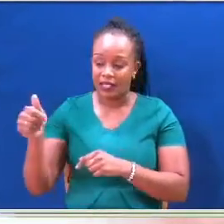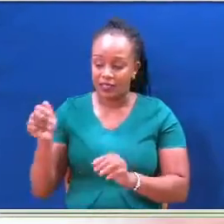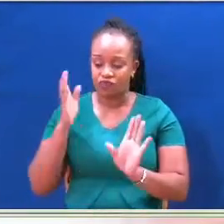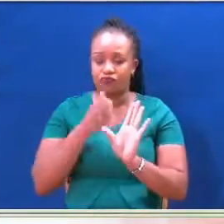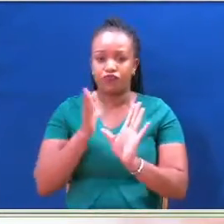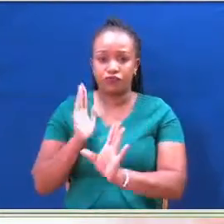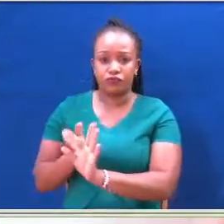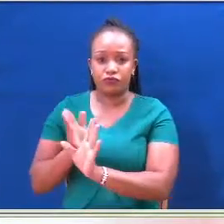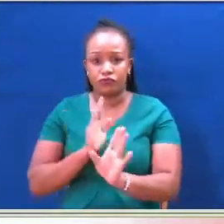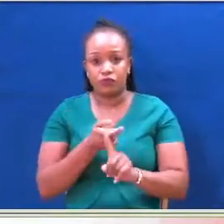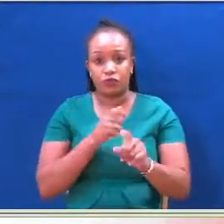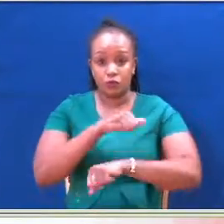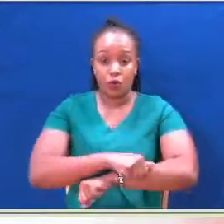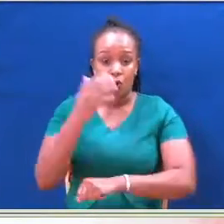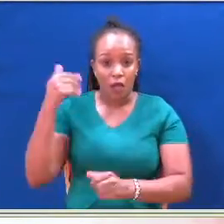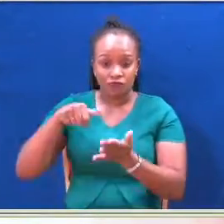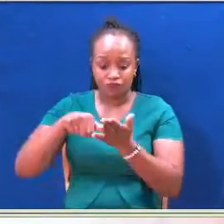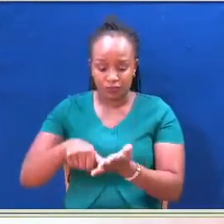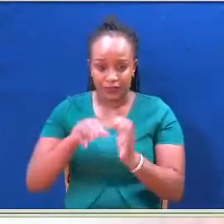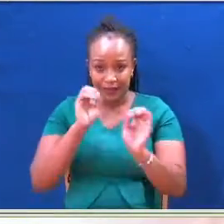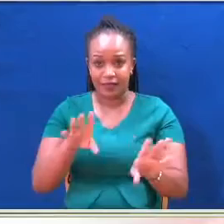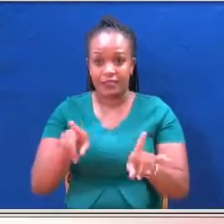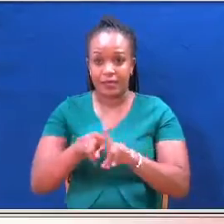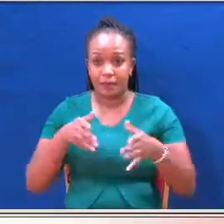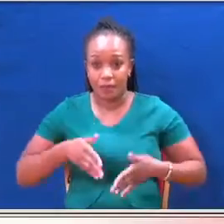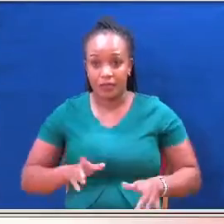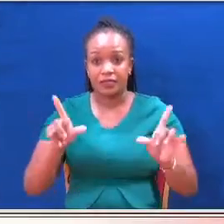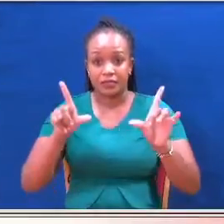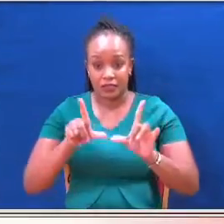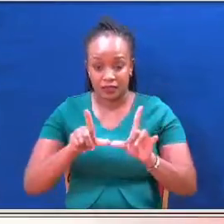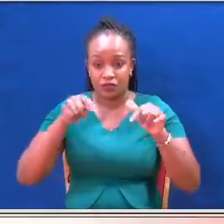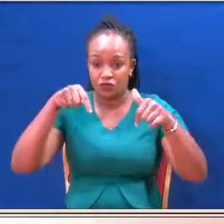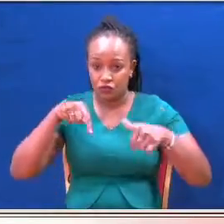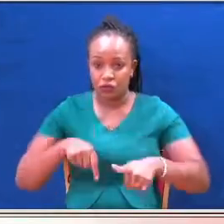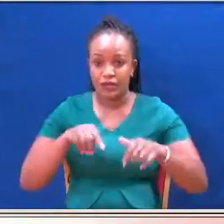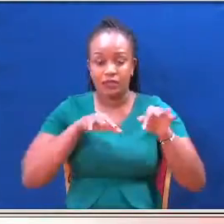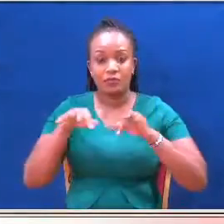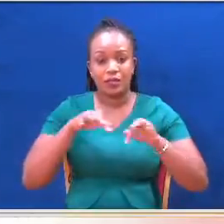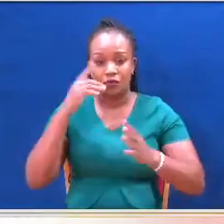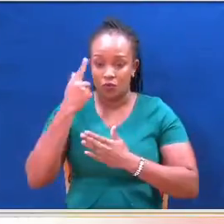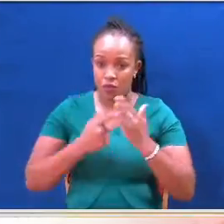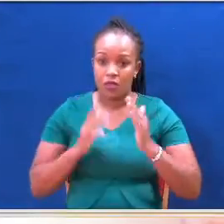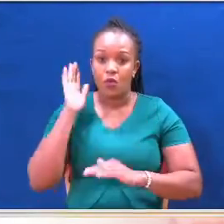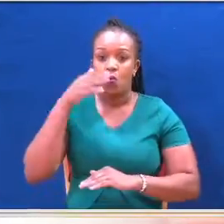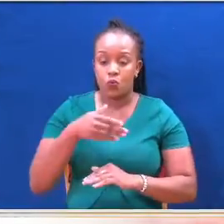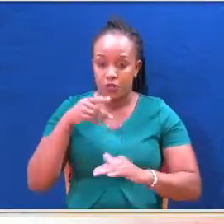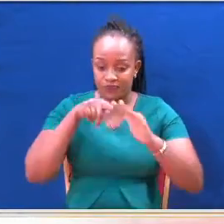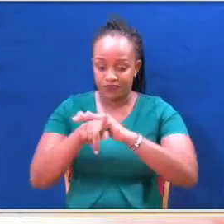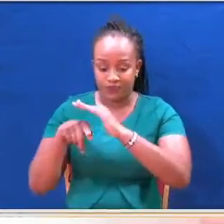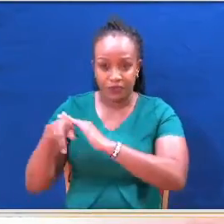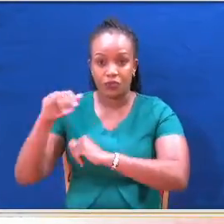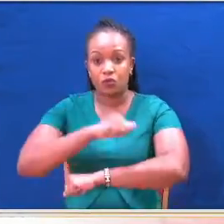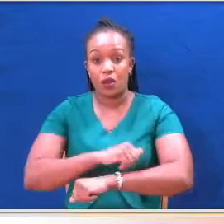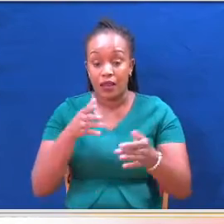of identity cards and birth certificates have since vowed to follow in her footsteps. Sisi inapanga kuendelea